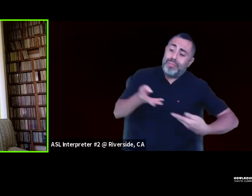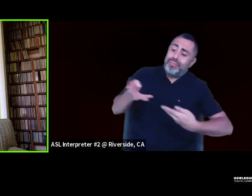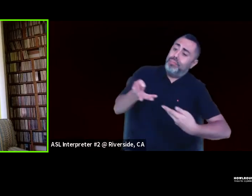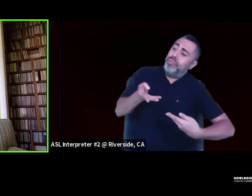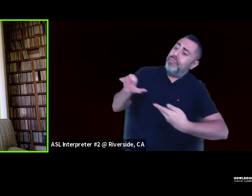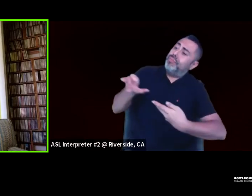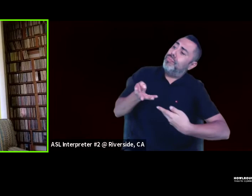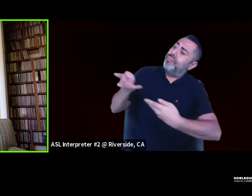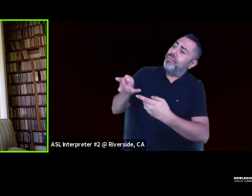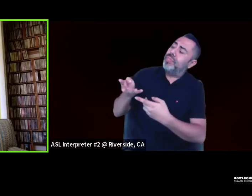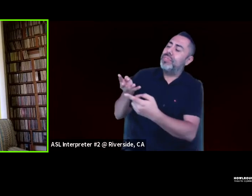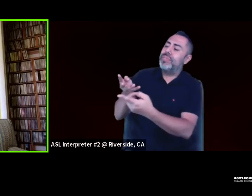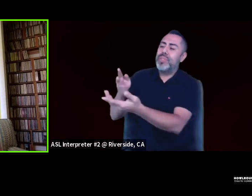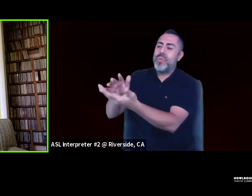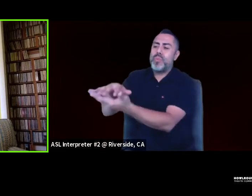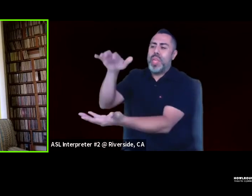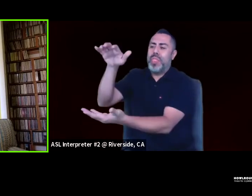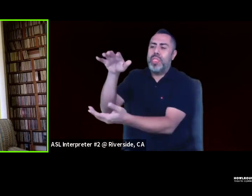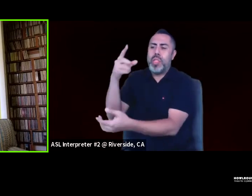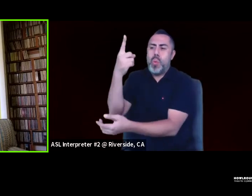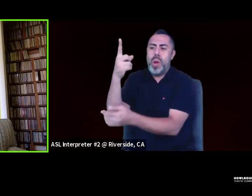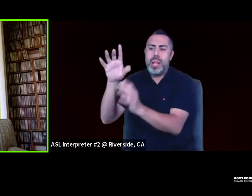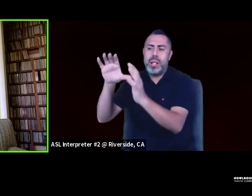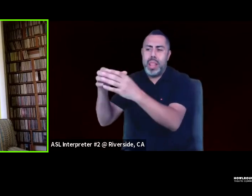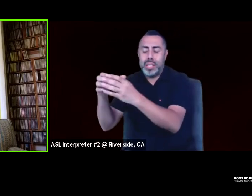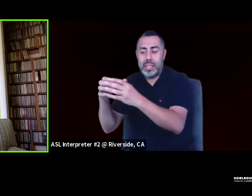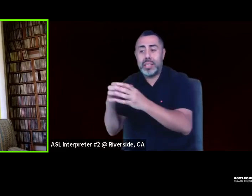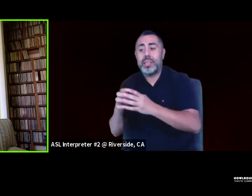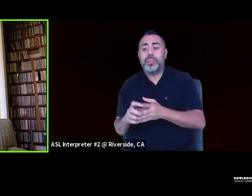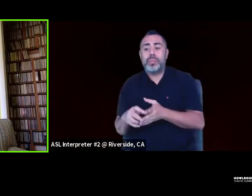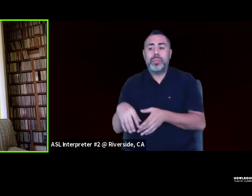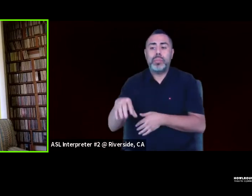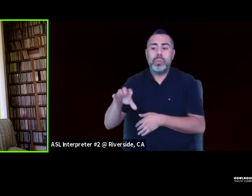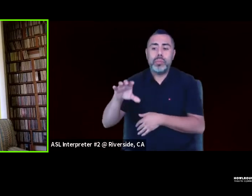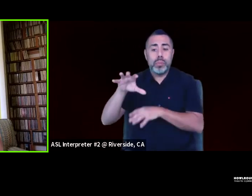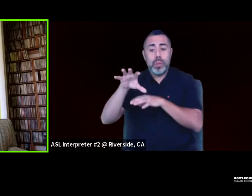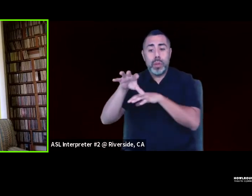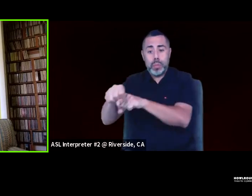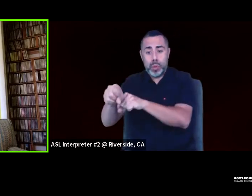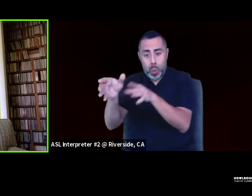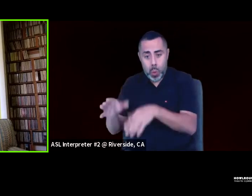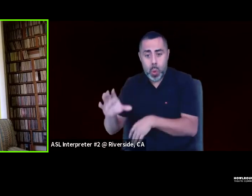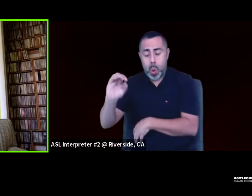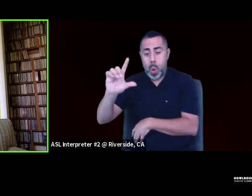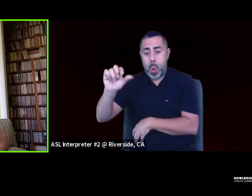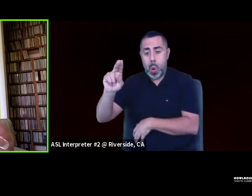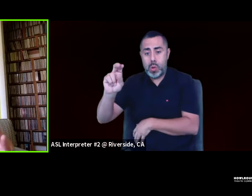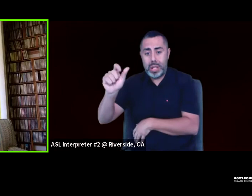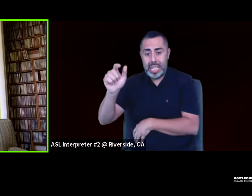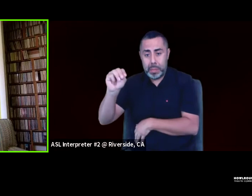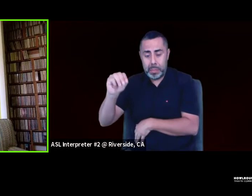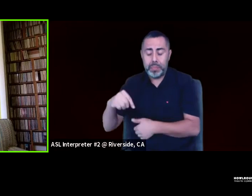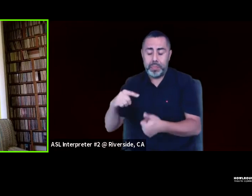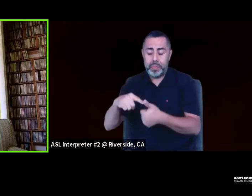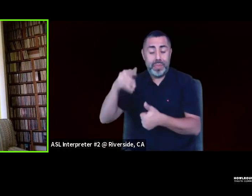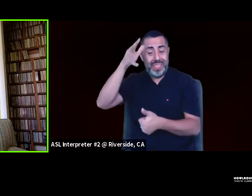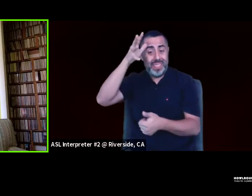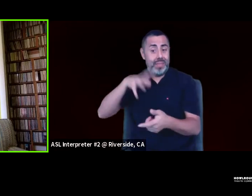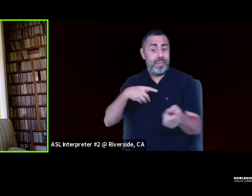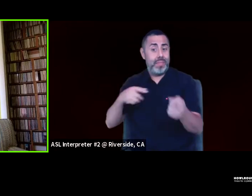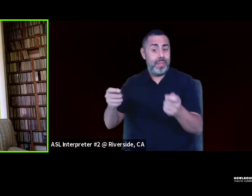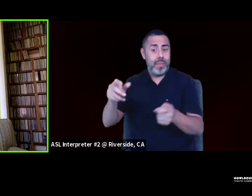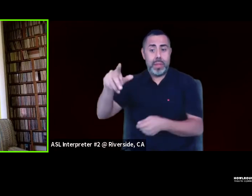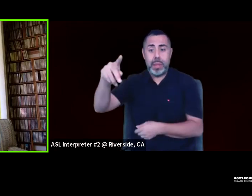Capitalism, patriarchy, colonialism, and white supremacy all work together to ensure the flow of